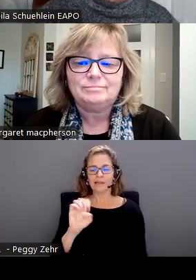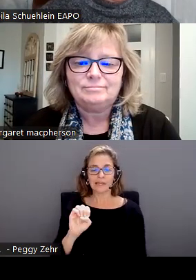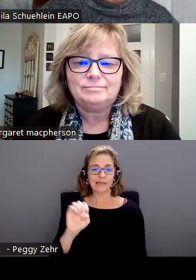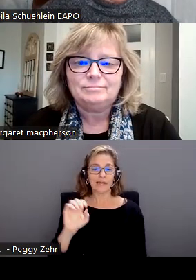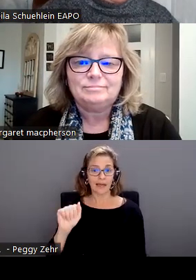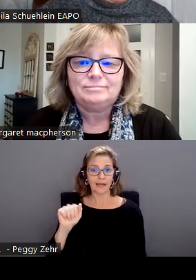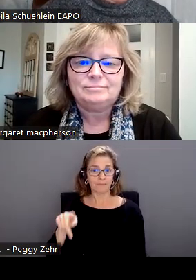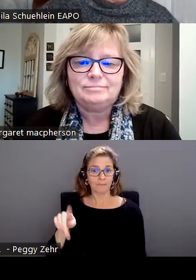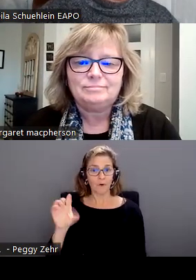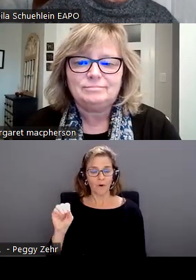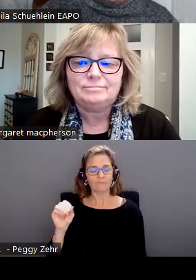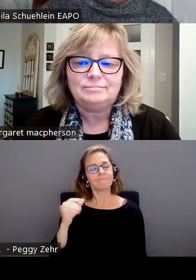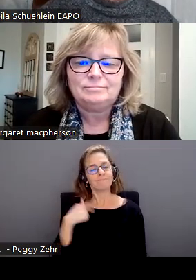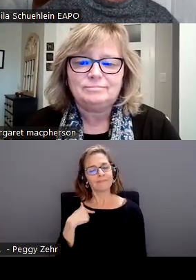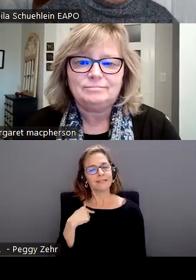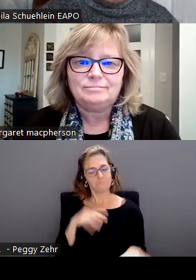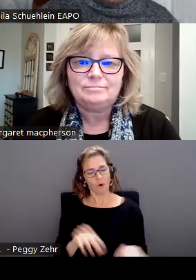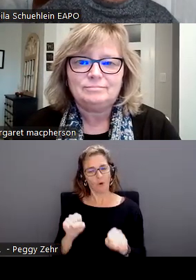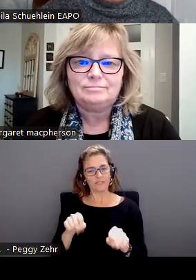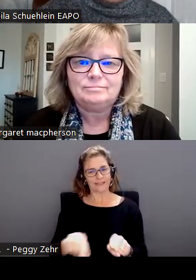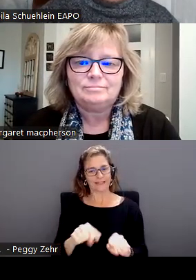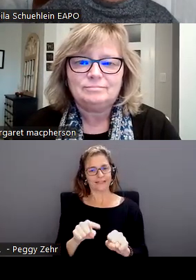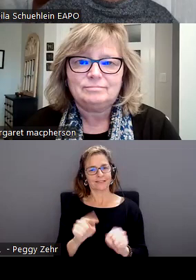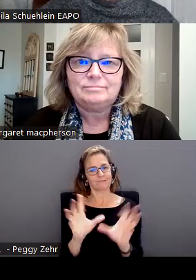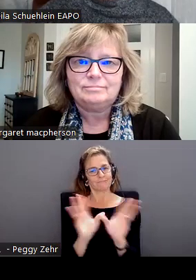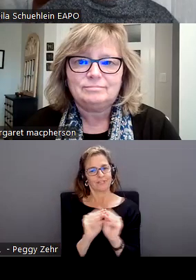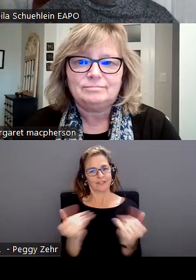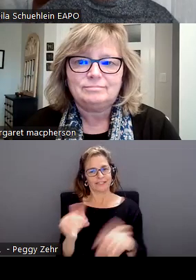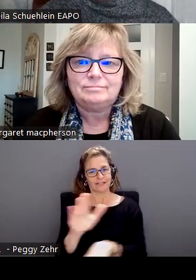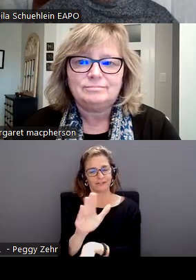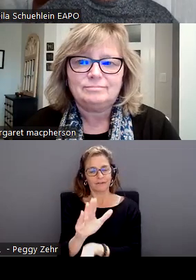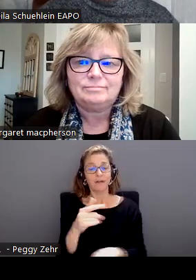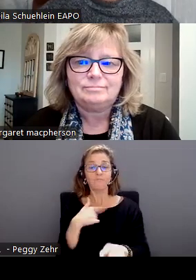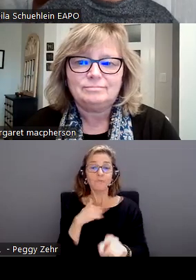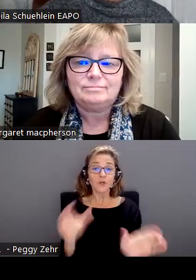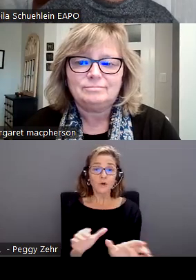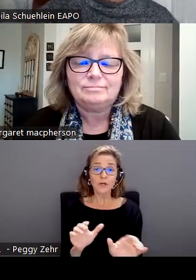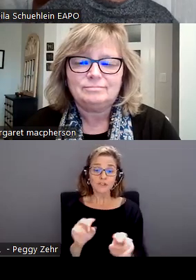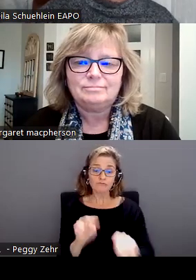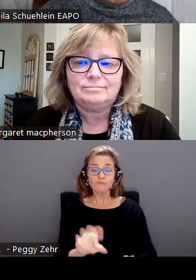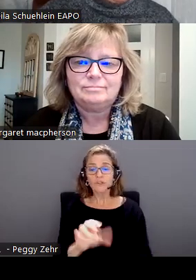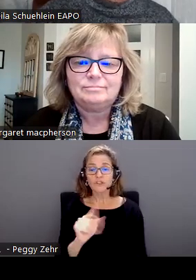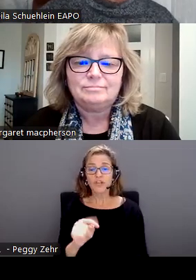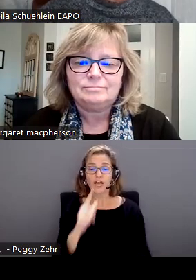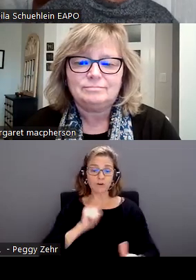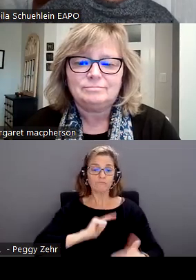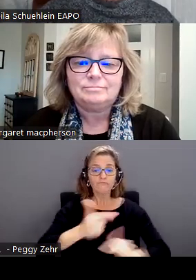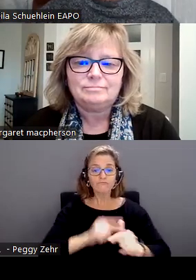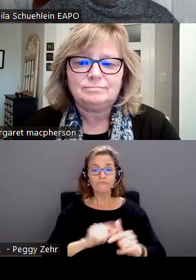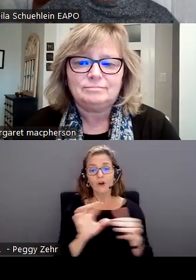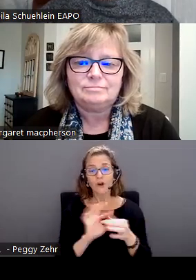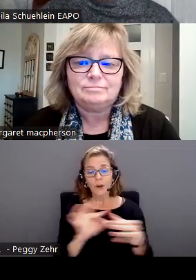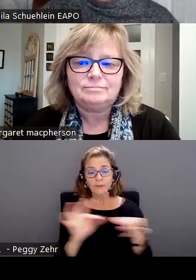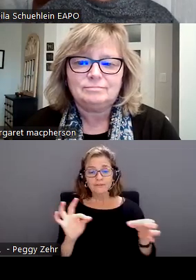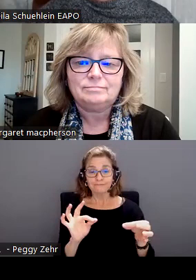session. We encourage you to comment and network with each other through the chat box, but we ask you to put questions